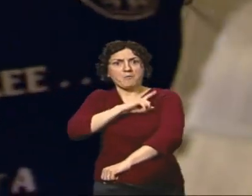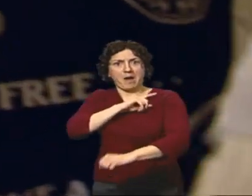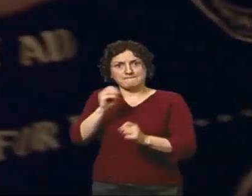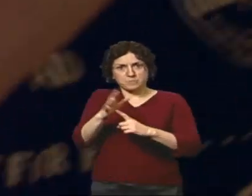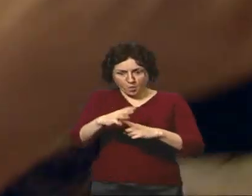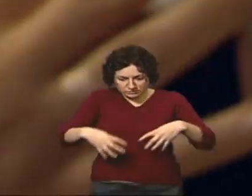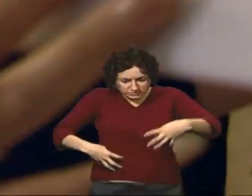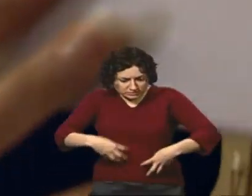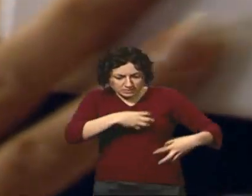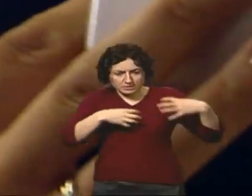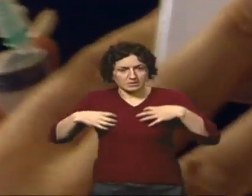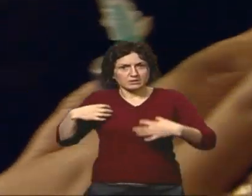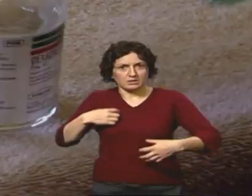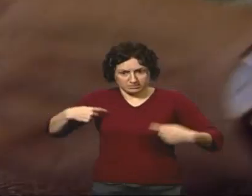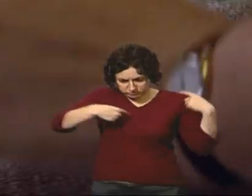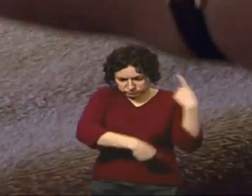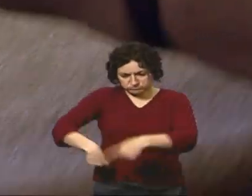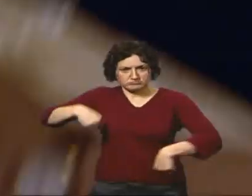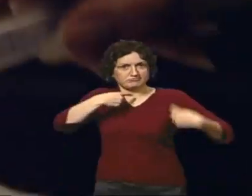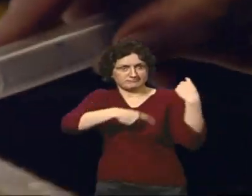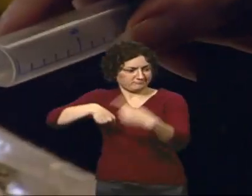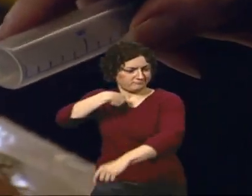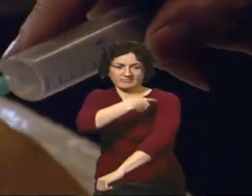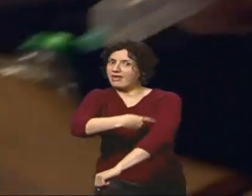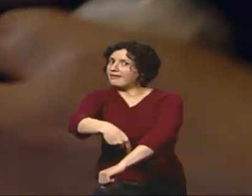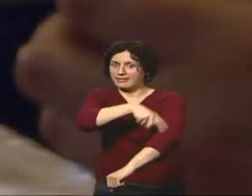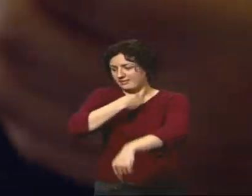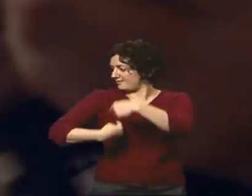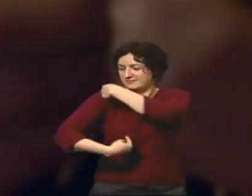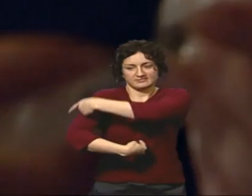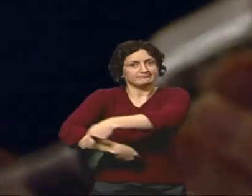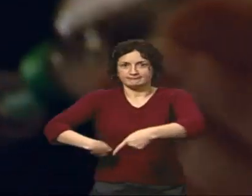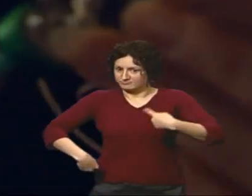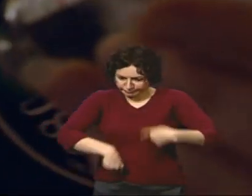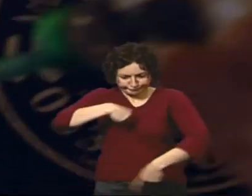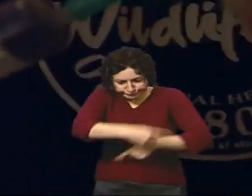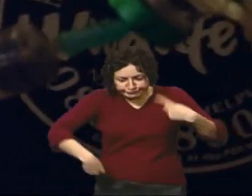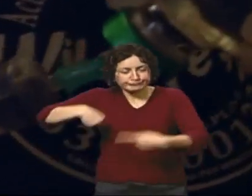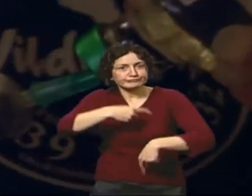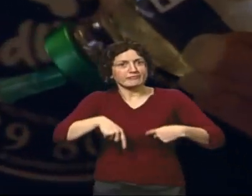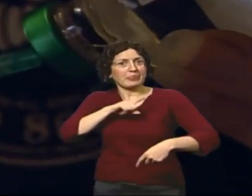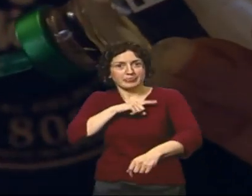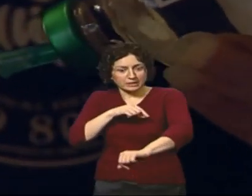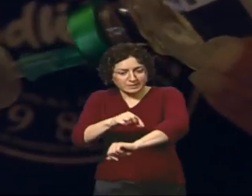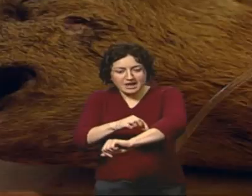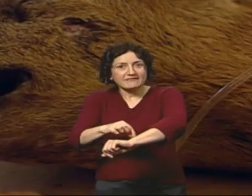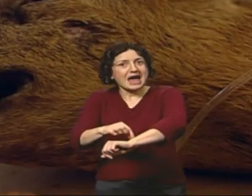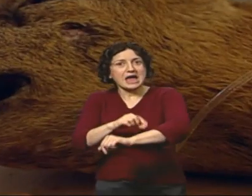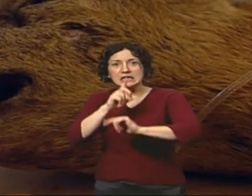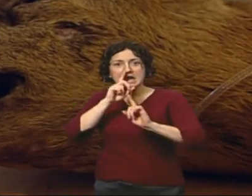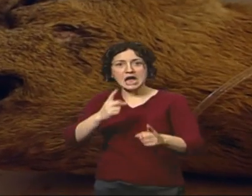blood circulates to its limbs. However, we needed to treat this deer for shock as quickly as possible, so Susan gave it an injection